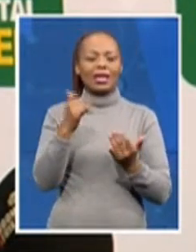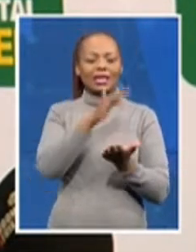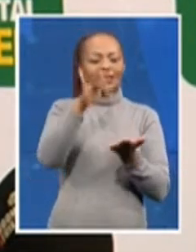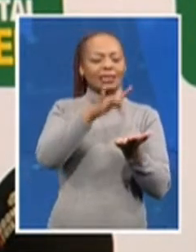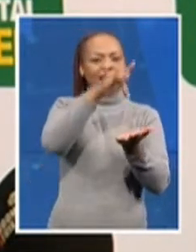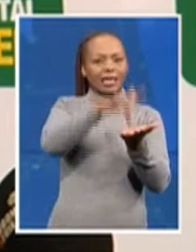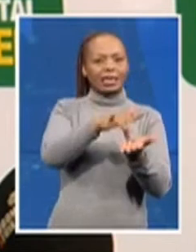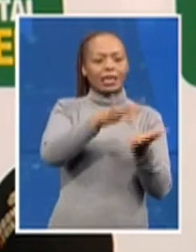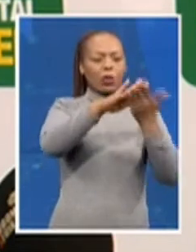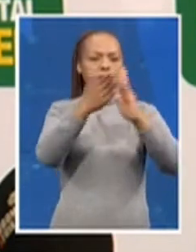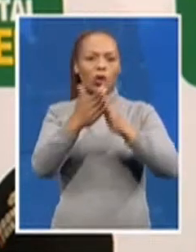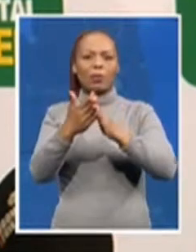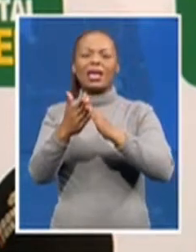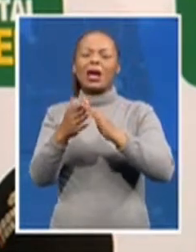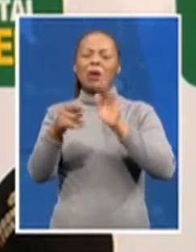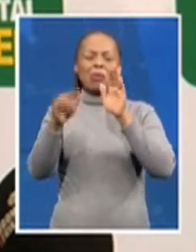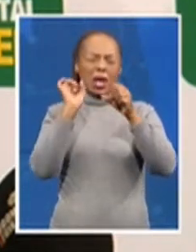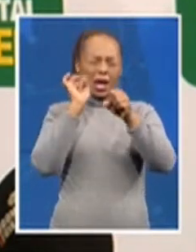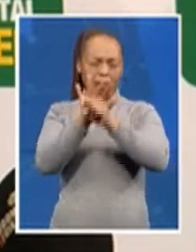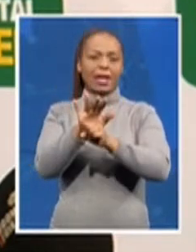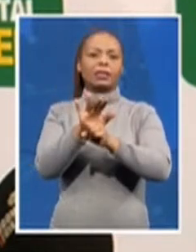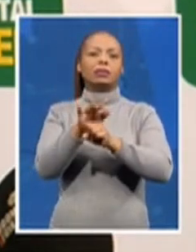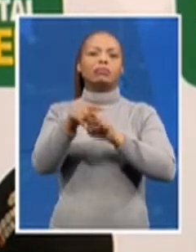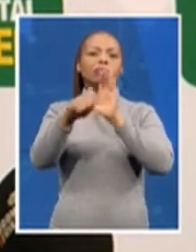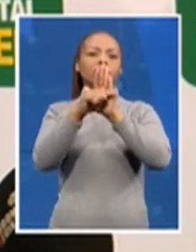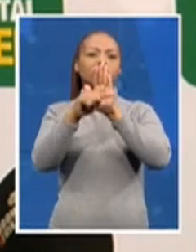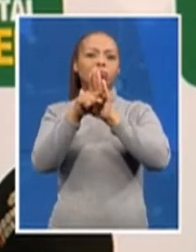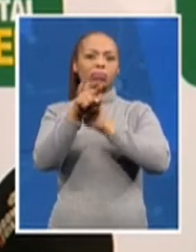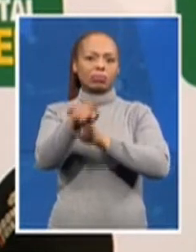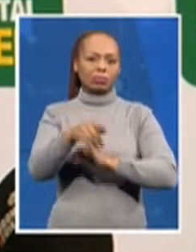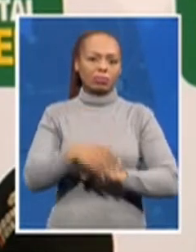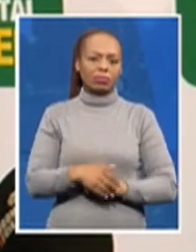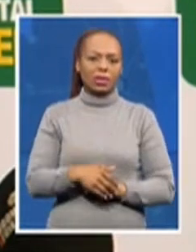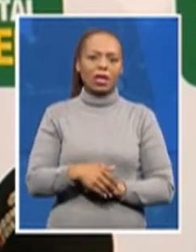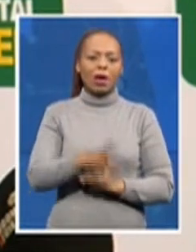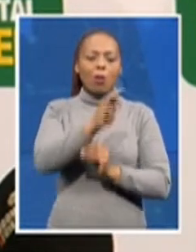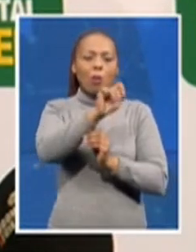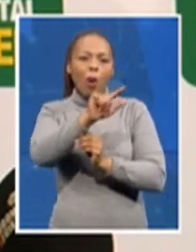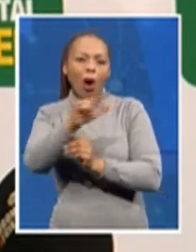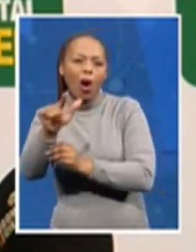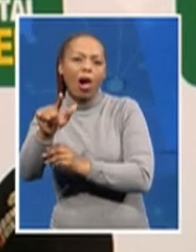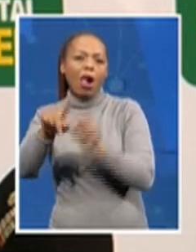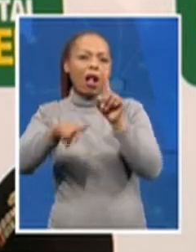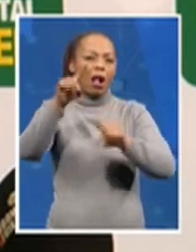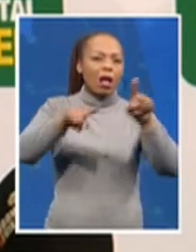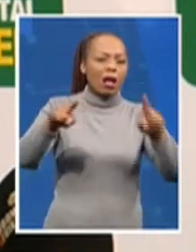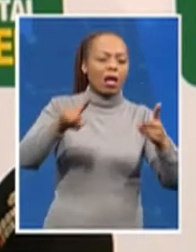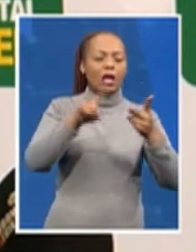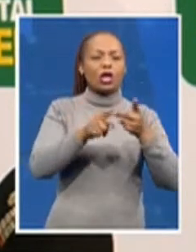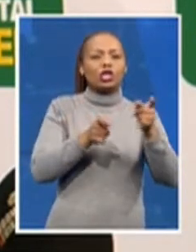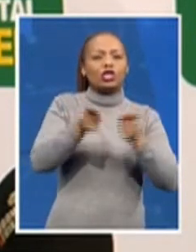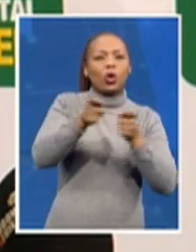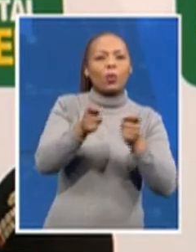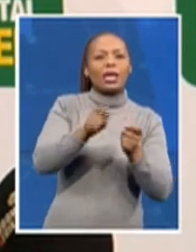as follows: malls and shopping centers, 89, hospitals,